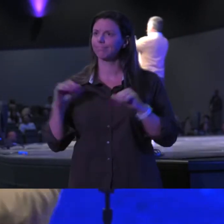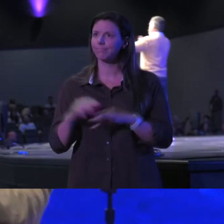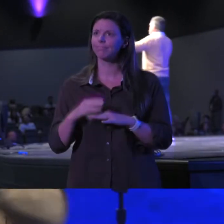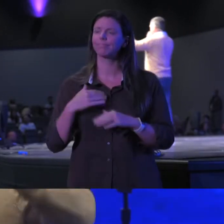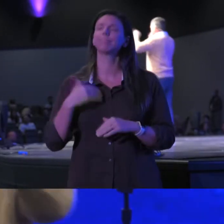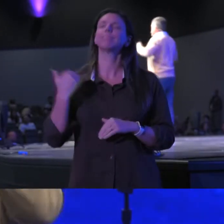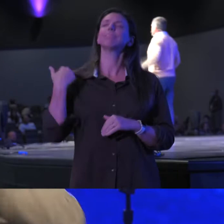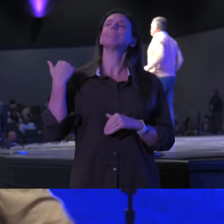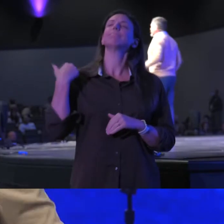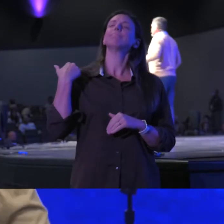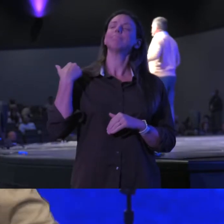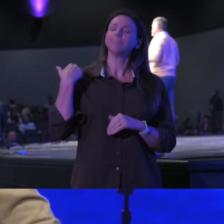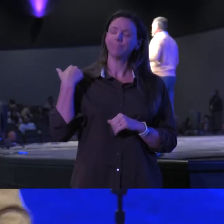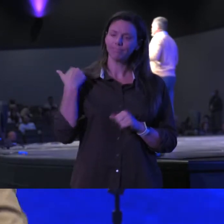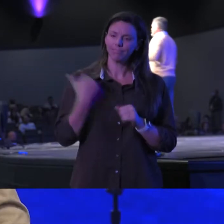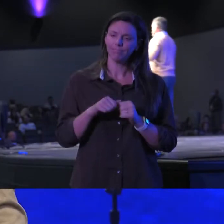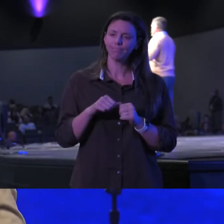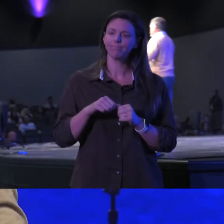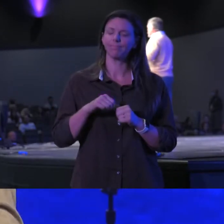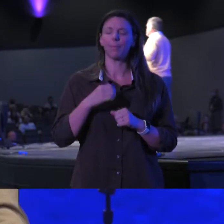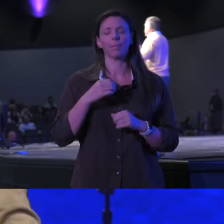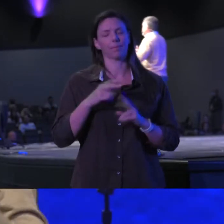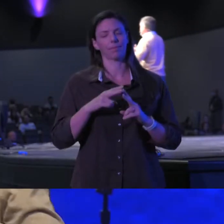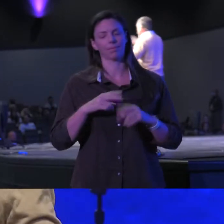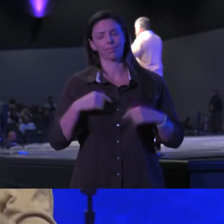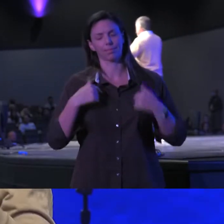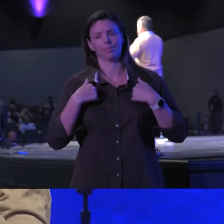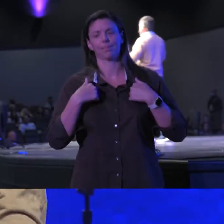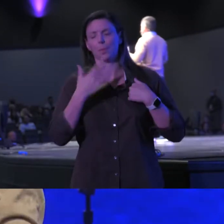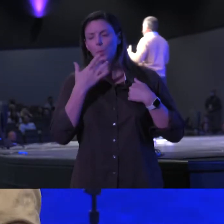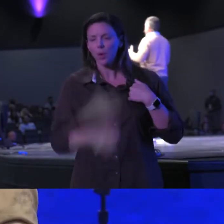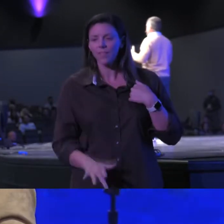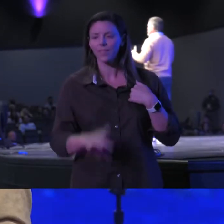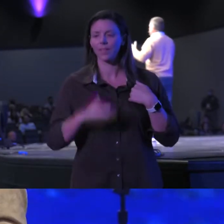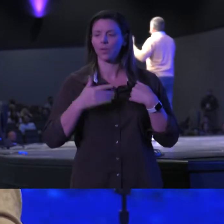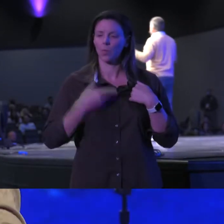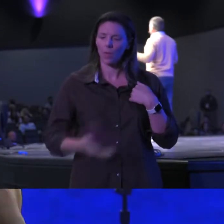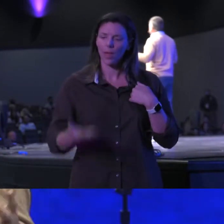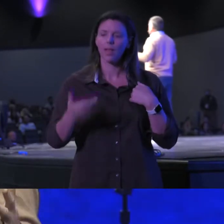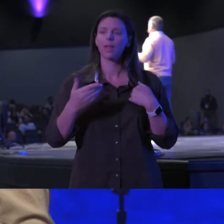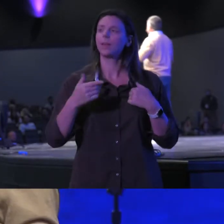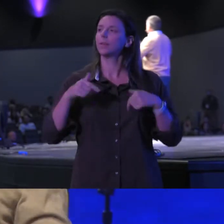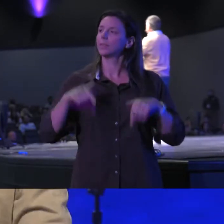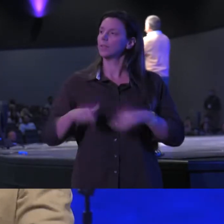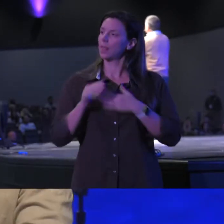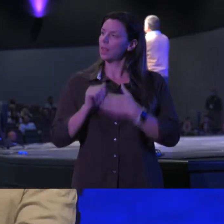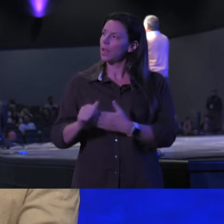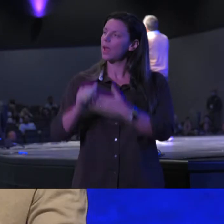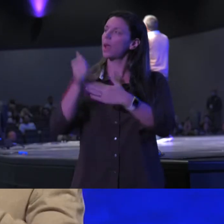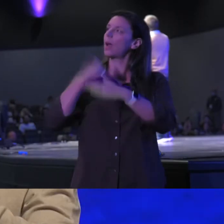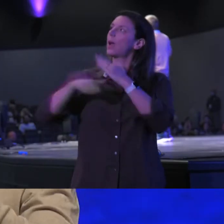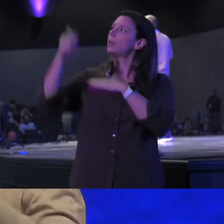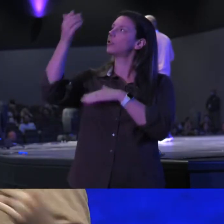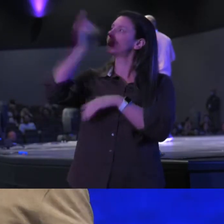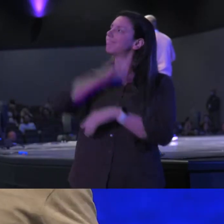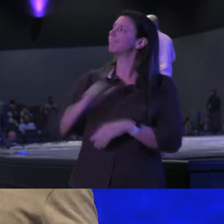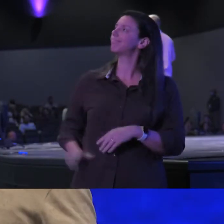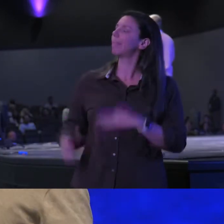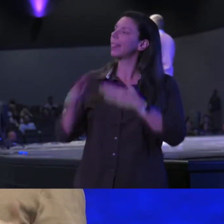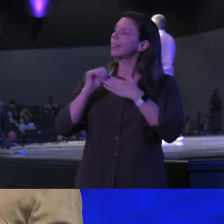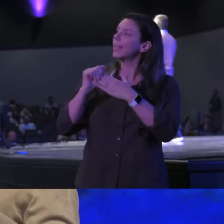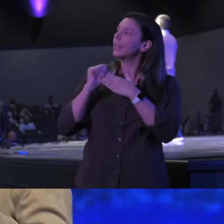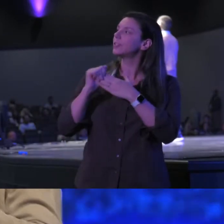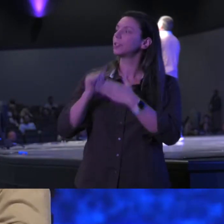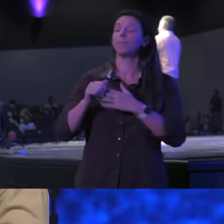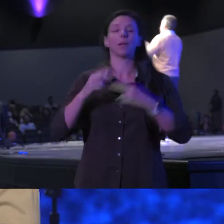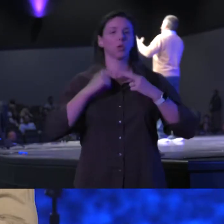to welcome you into a place that's, of course, led under the leadership of the Lord by humans, and none of us are perfect,